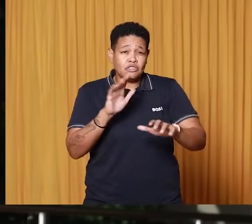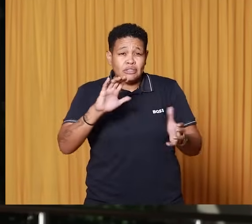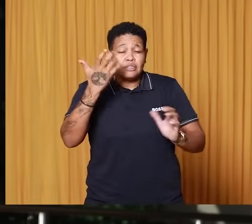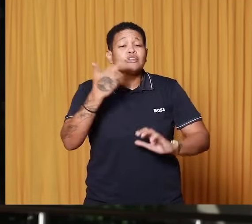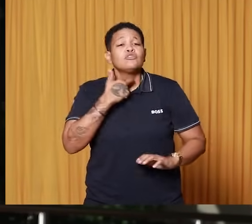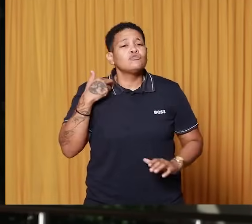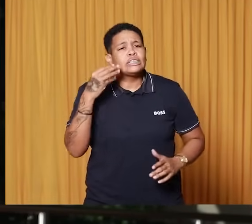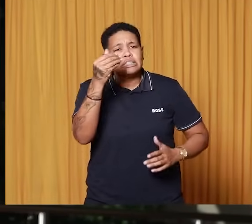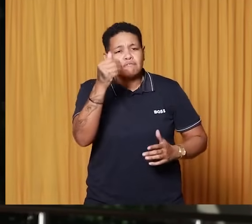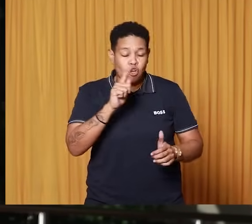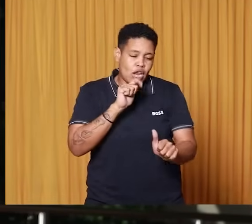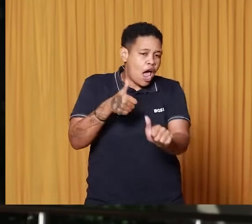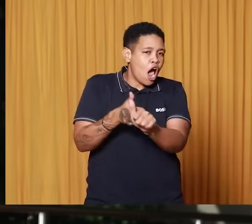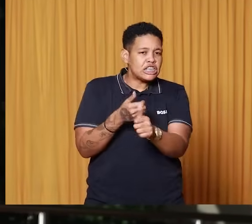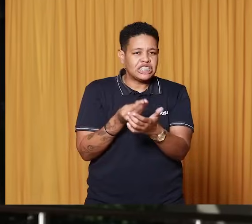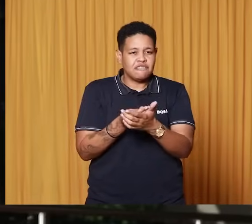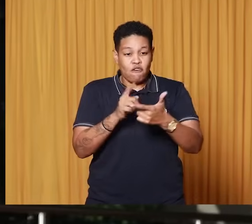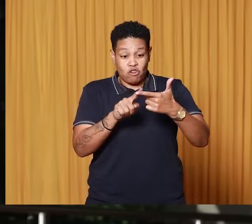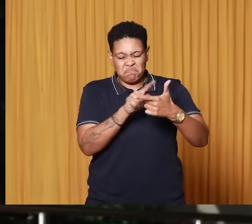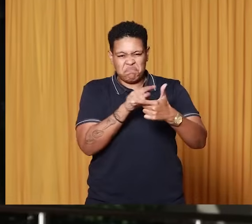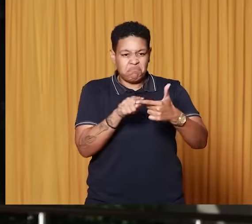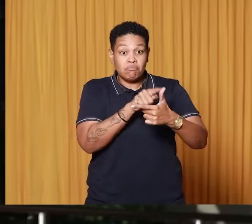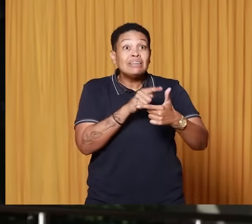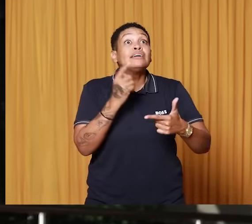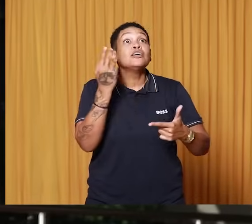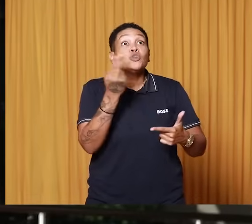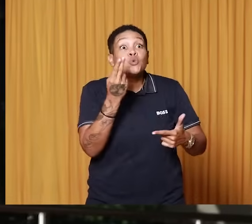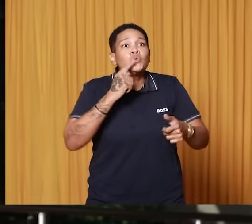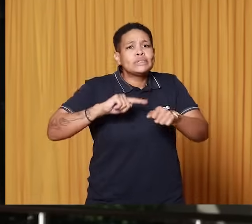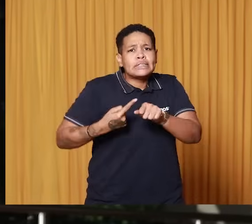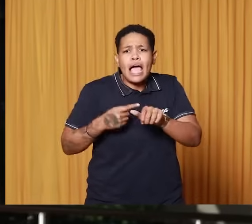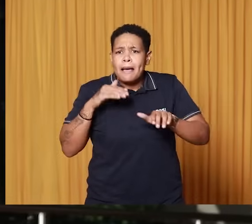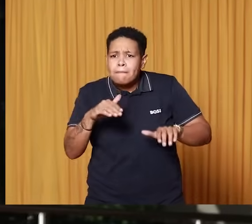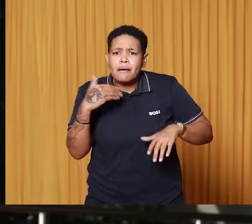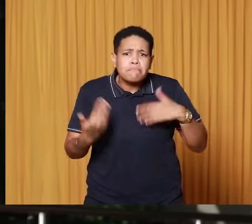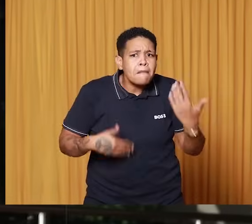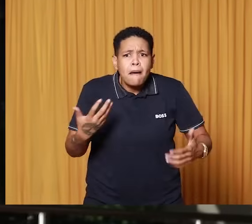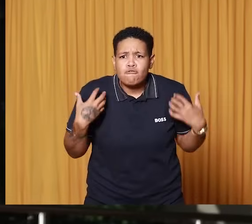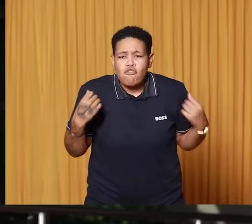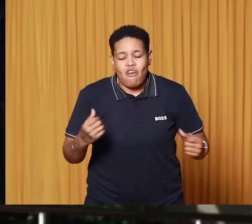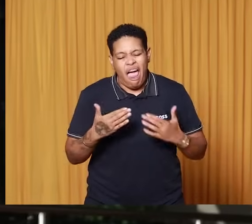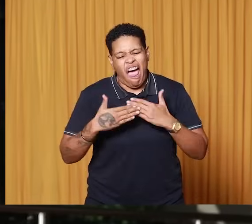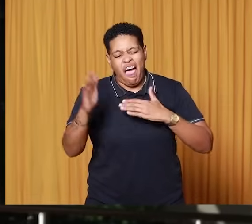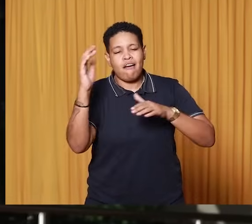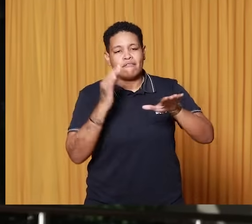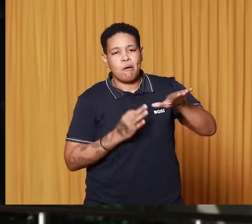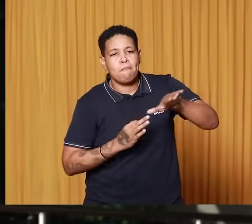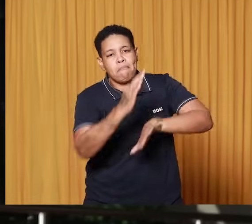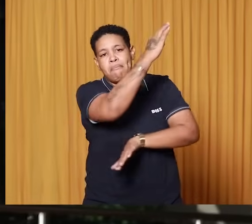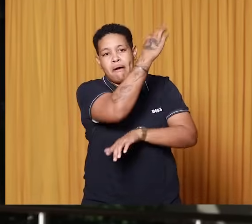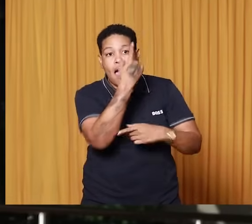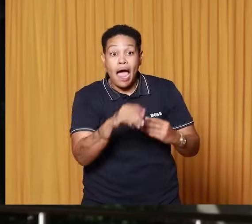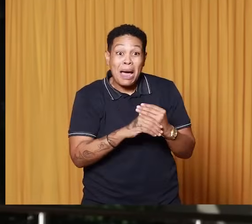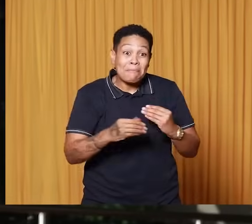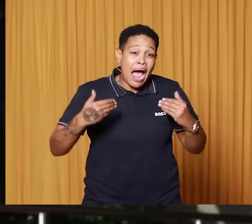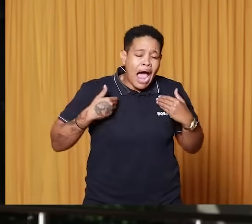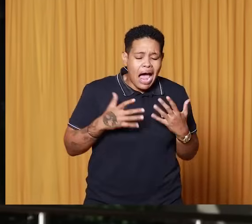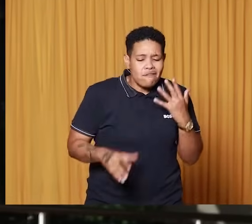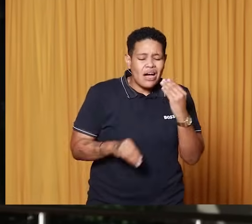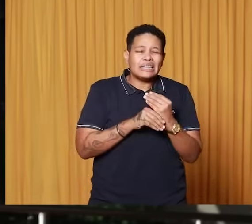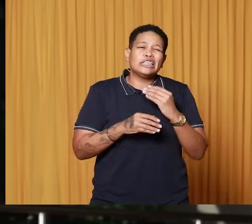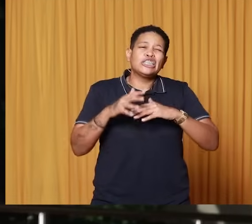Fund and the Contingency Fund, which we will use to start the relief and recovery process. Beyond these, there are